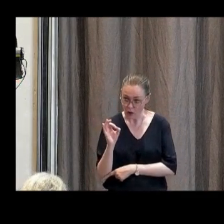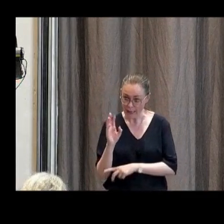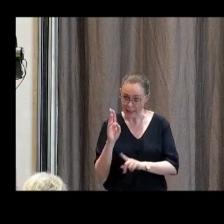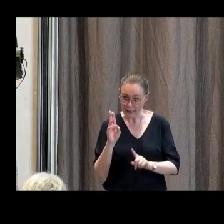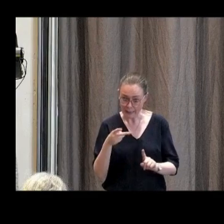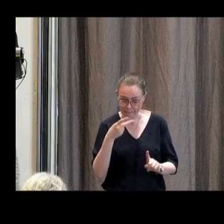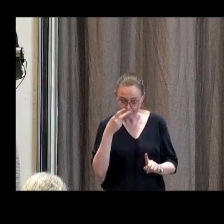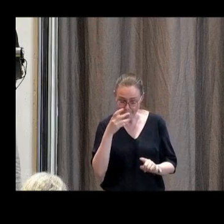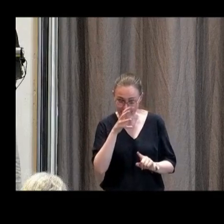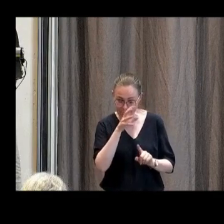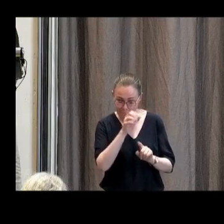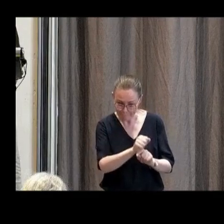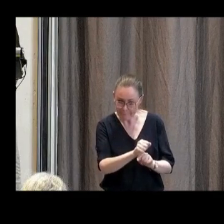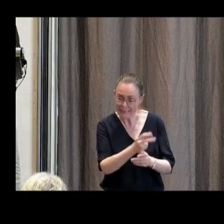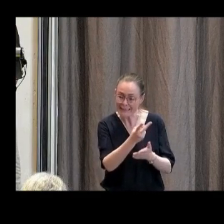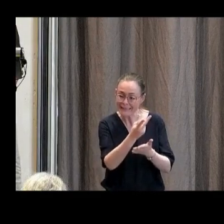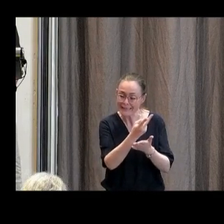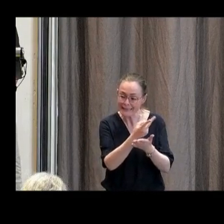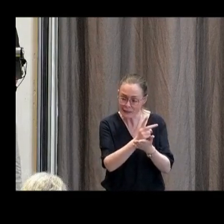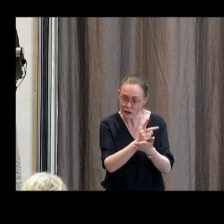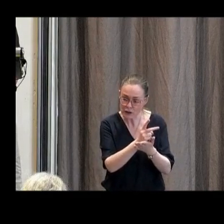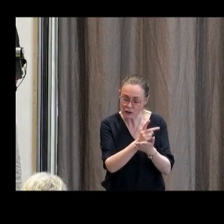sensed the presence of seizure